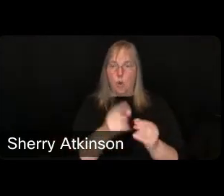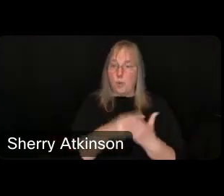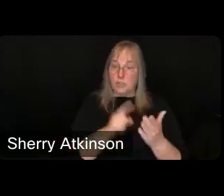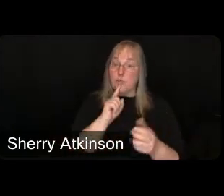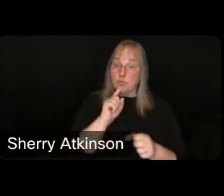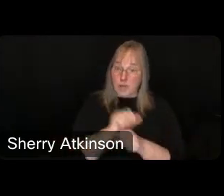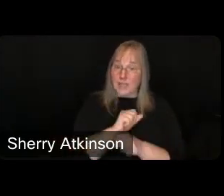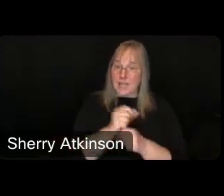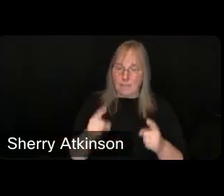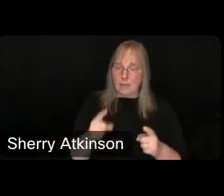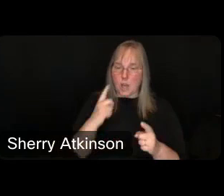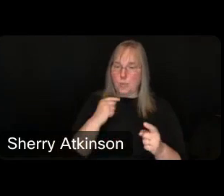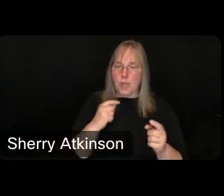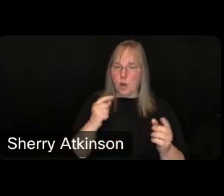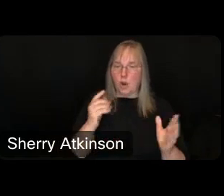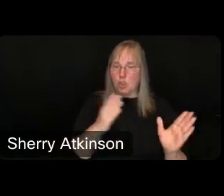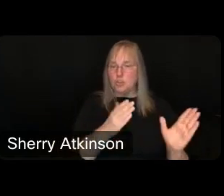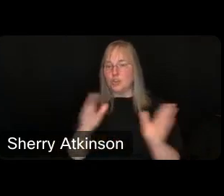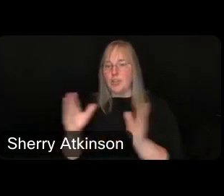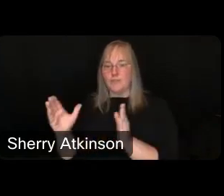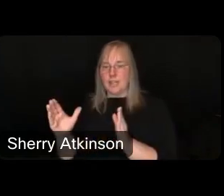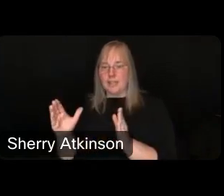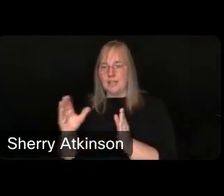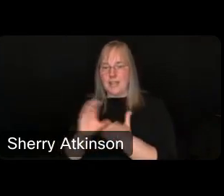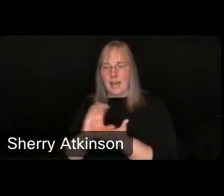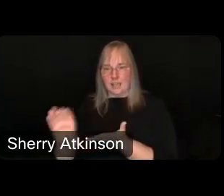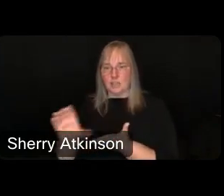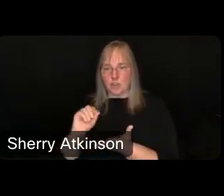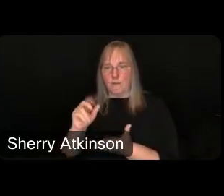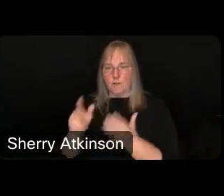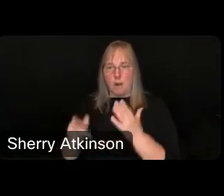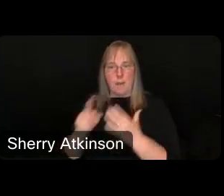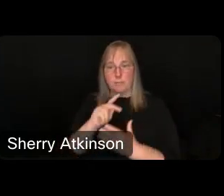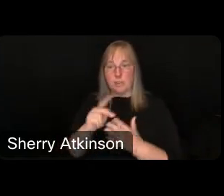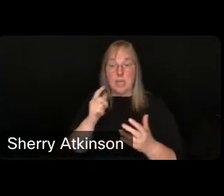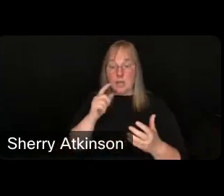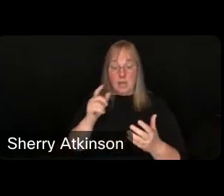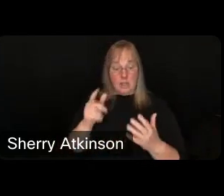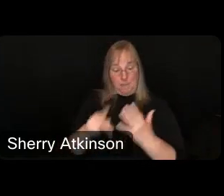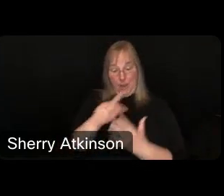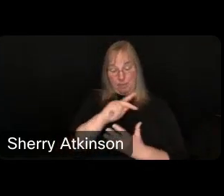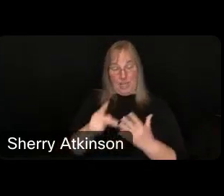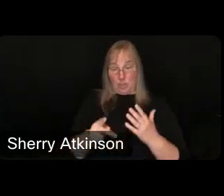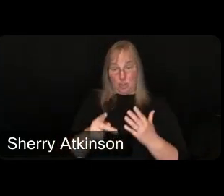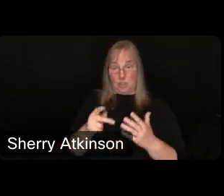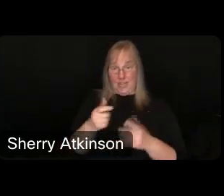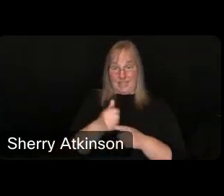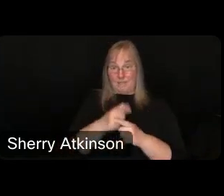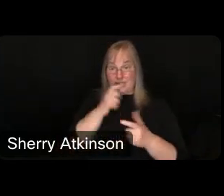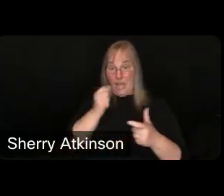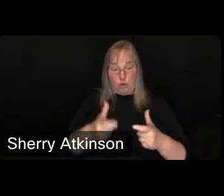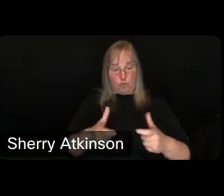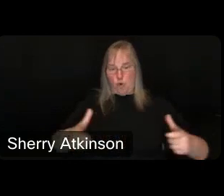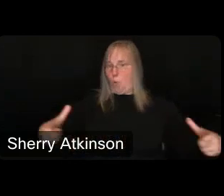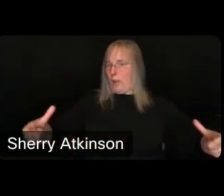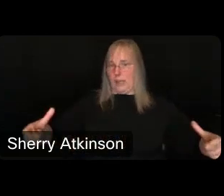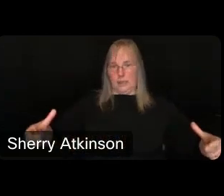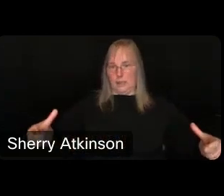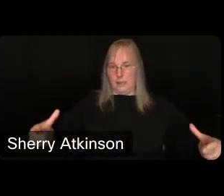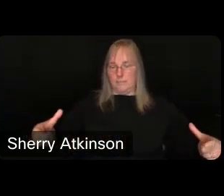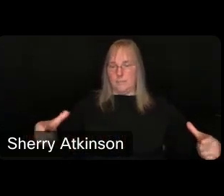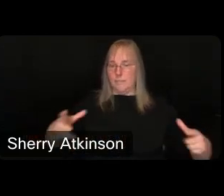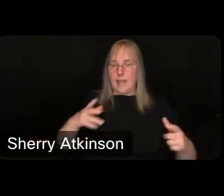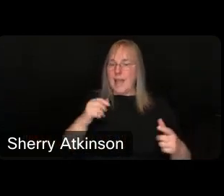the allocation of a population that is not growing at a strong rate, and certainly not growing at a rate that's